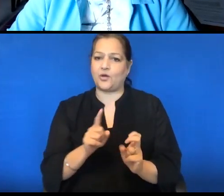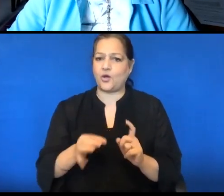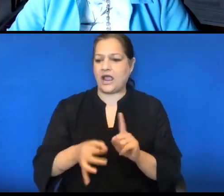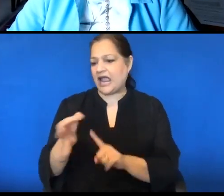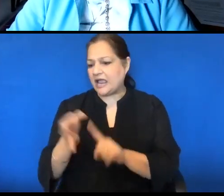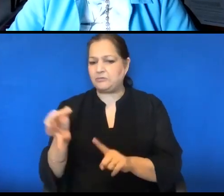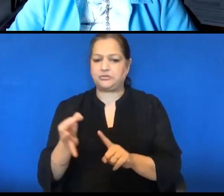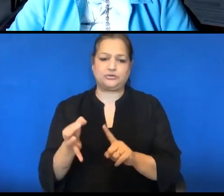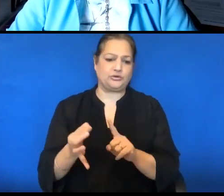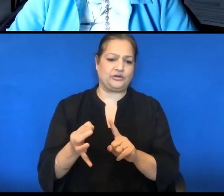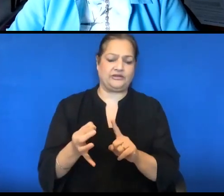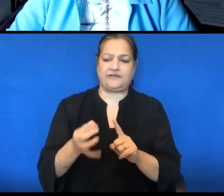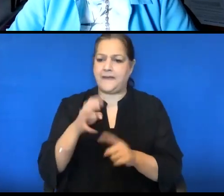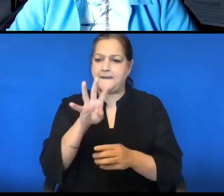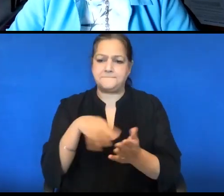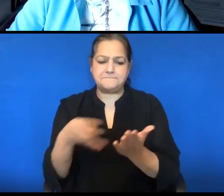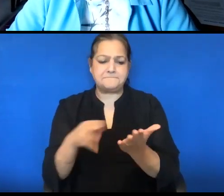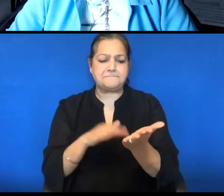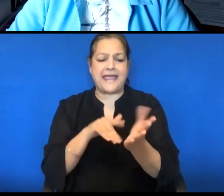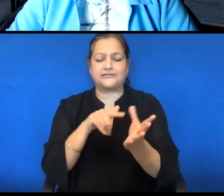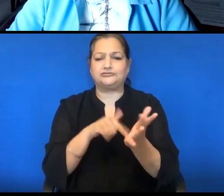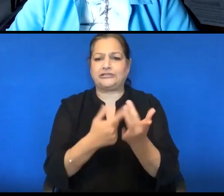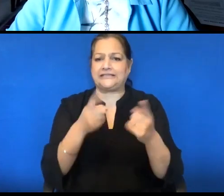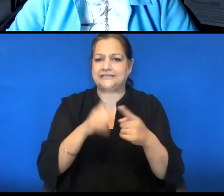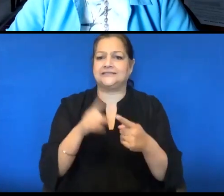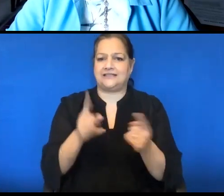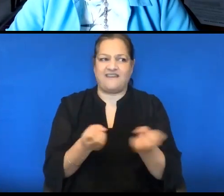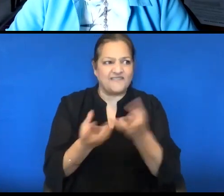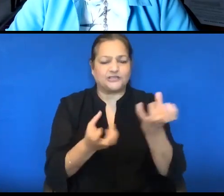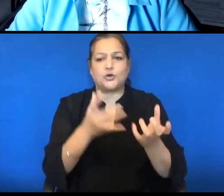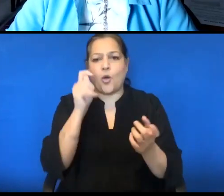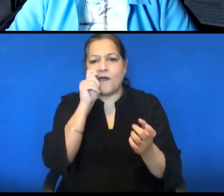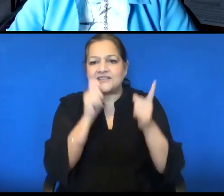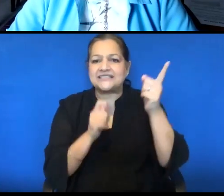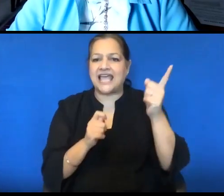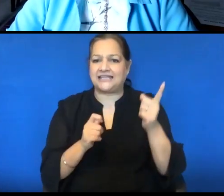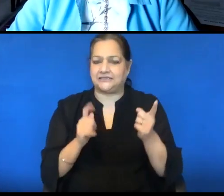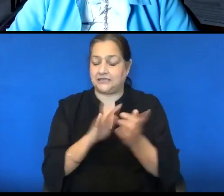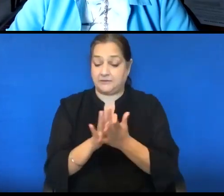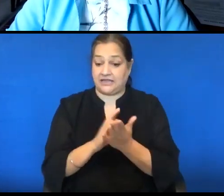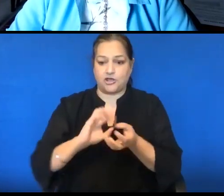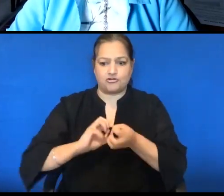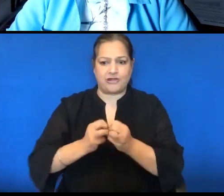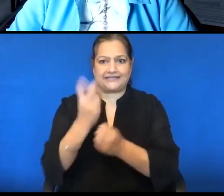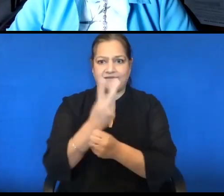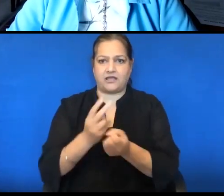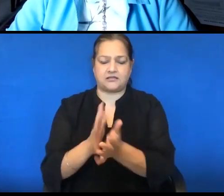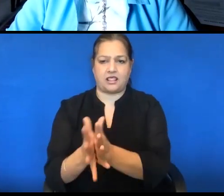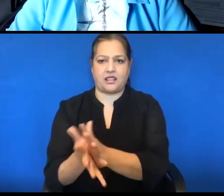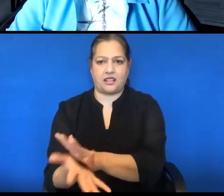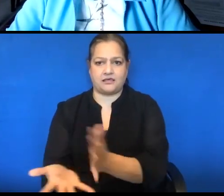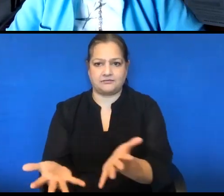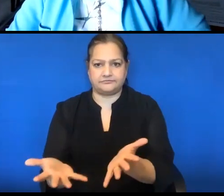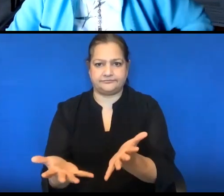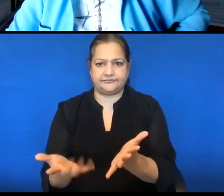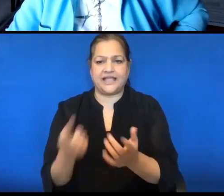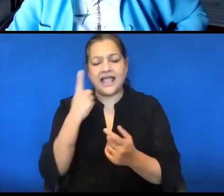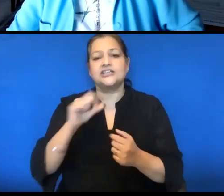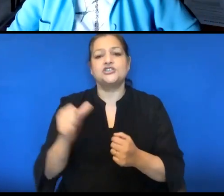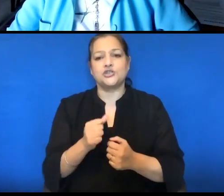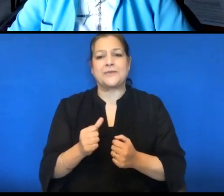metrics that then get fed into Ofsted. And this whole system has meant a decimation of the creative arts. I've always said it should be STEAM,